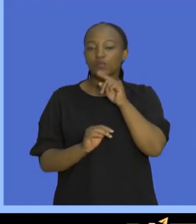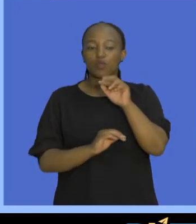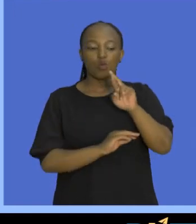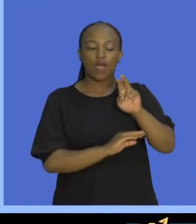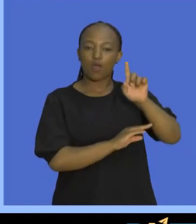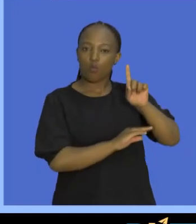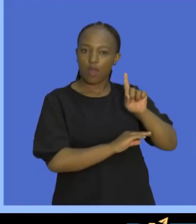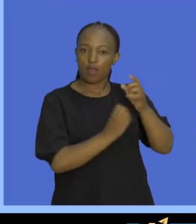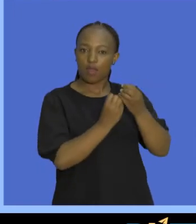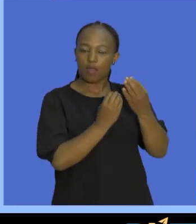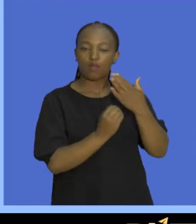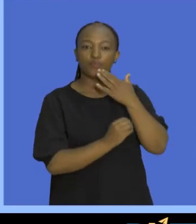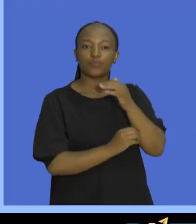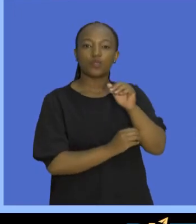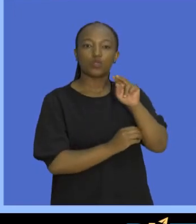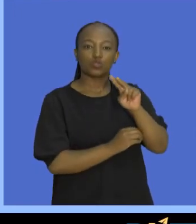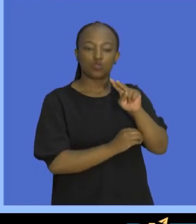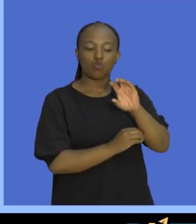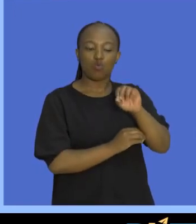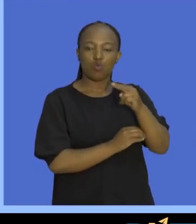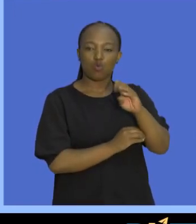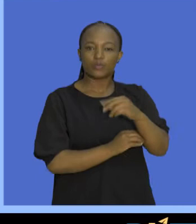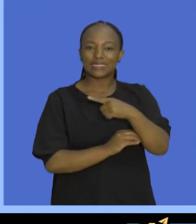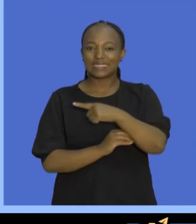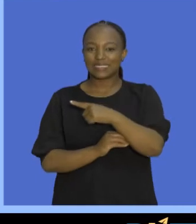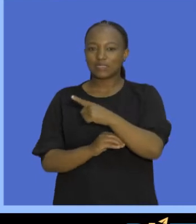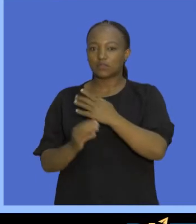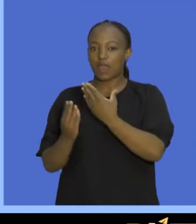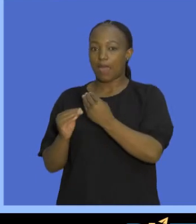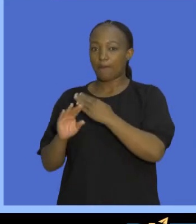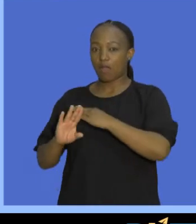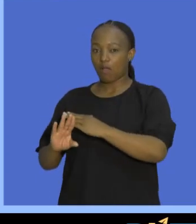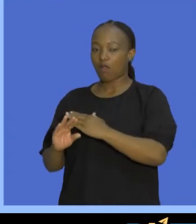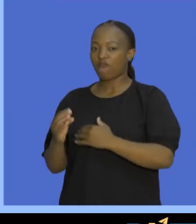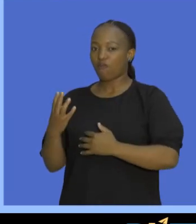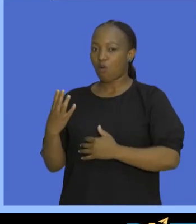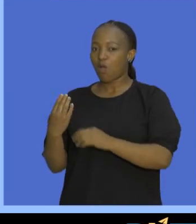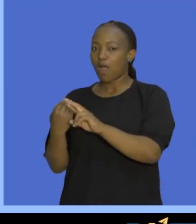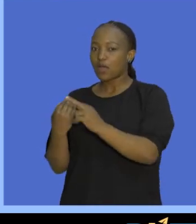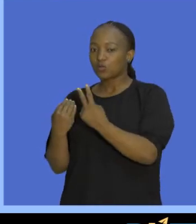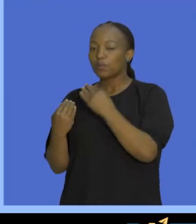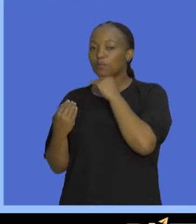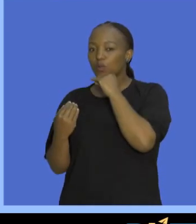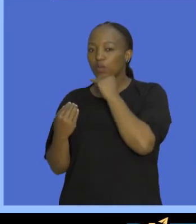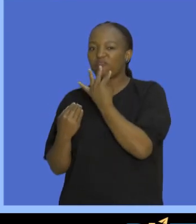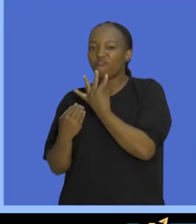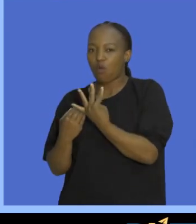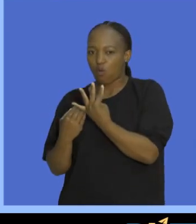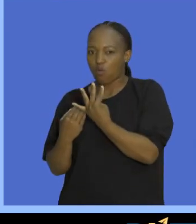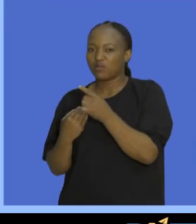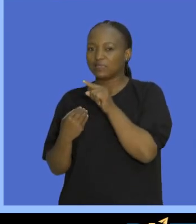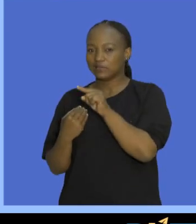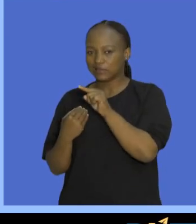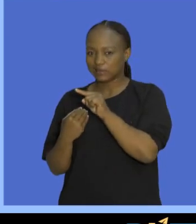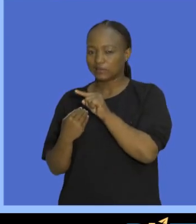The resistance of R1 is 2 ohms, while the resistance of R2 is 4 ohms. So it's safe to